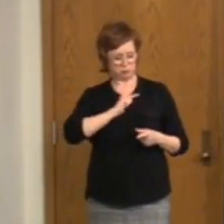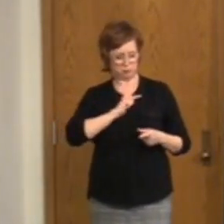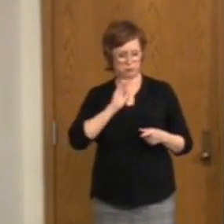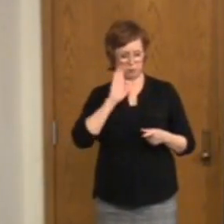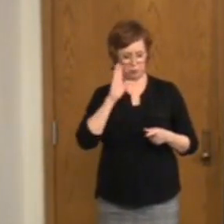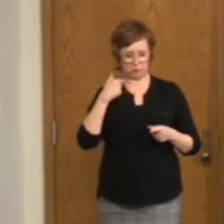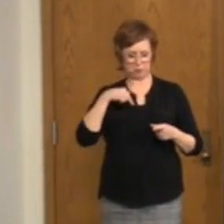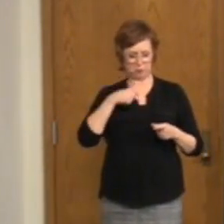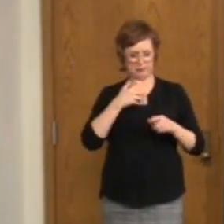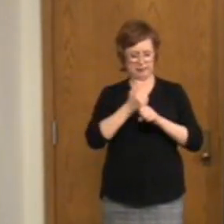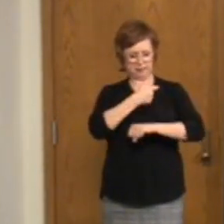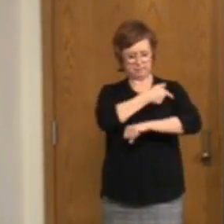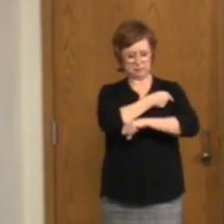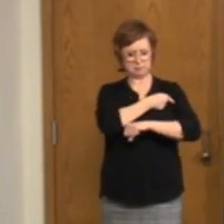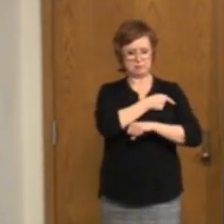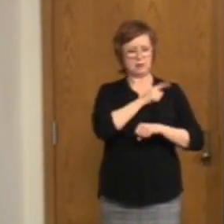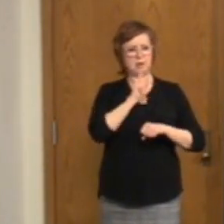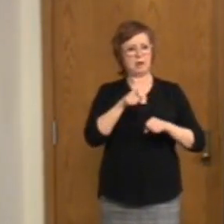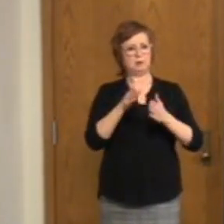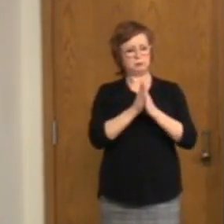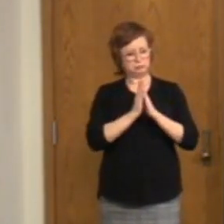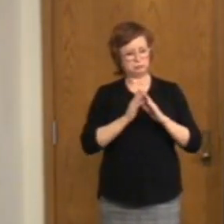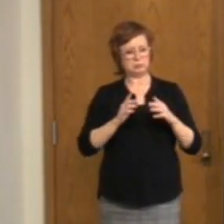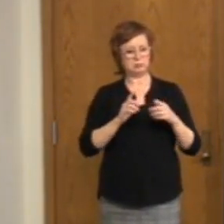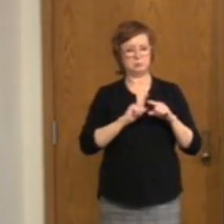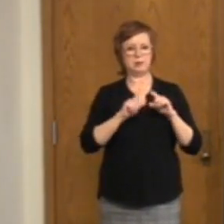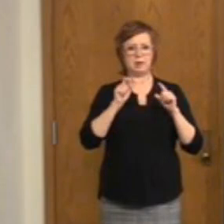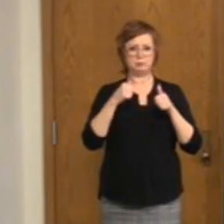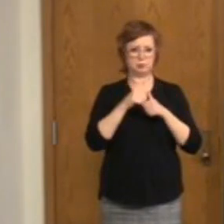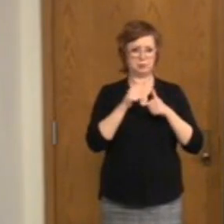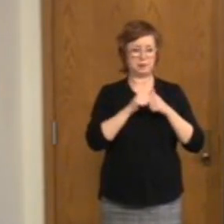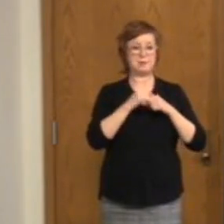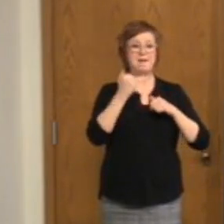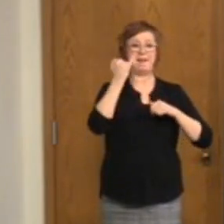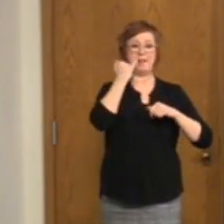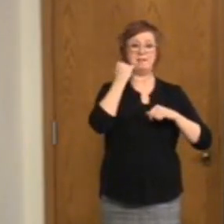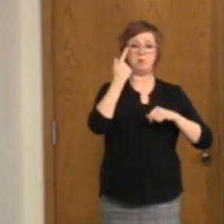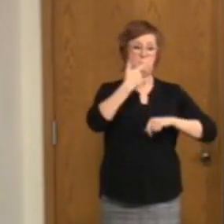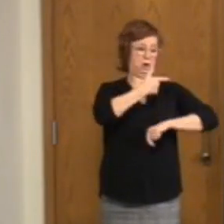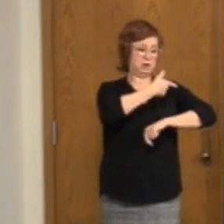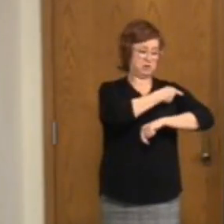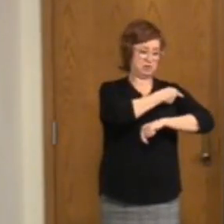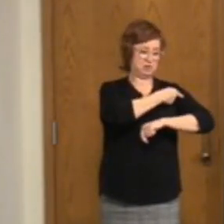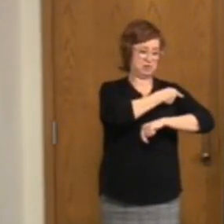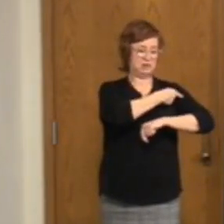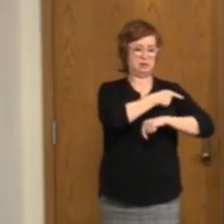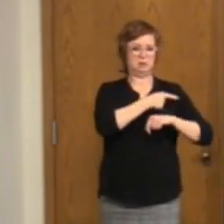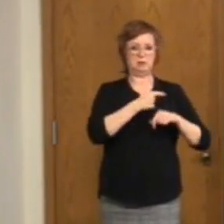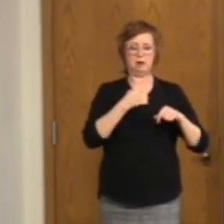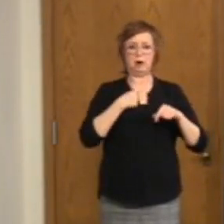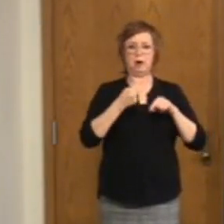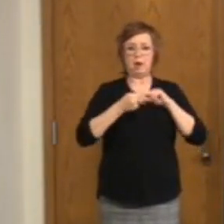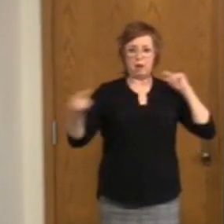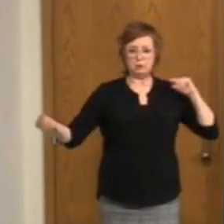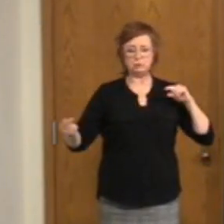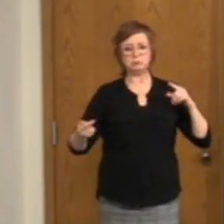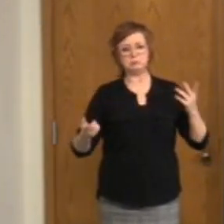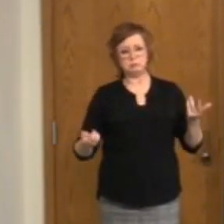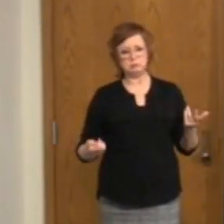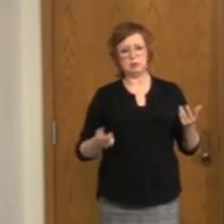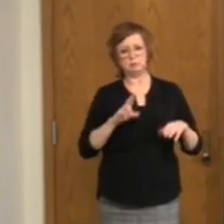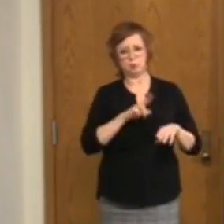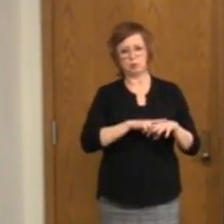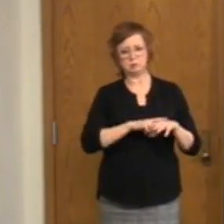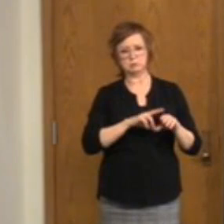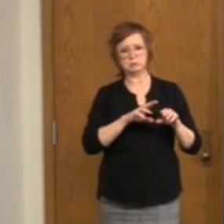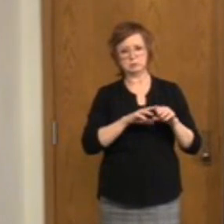clear that unless we have any specific allergic reactions to a first dose or any other contraindications, the vaccine is safe and effective, and I would